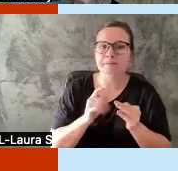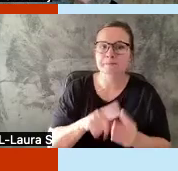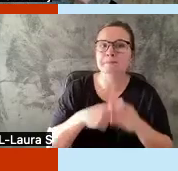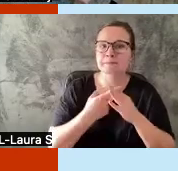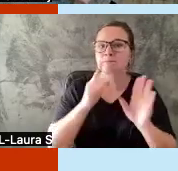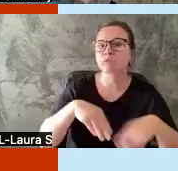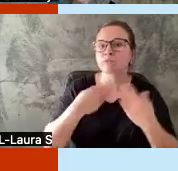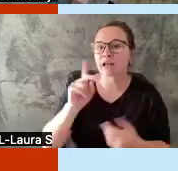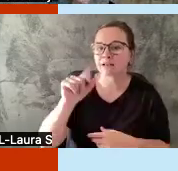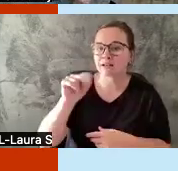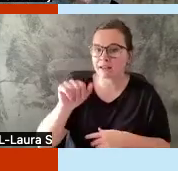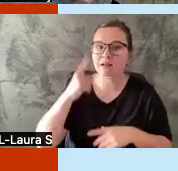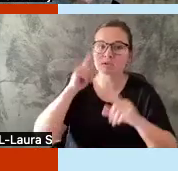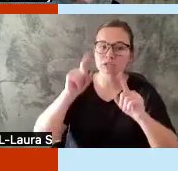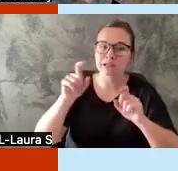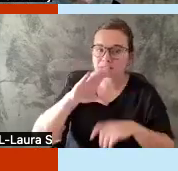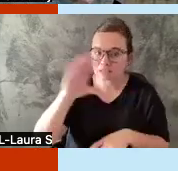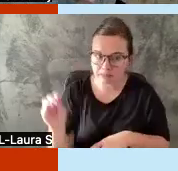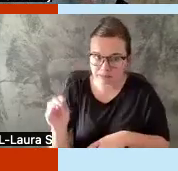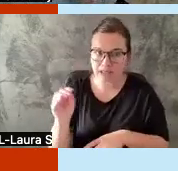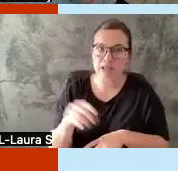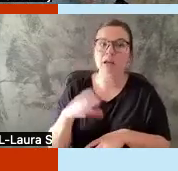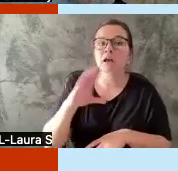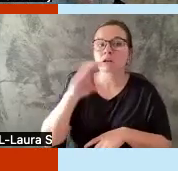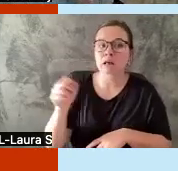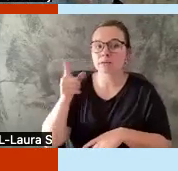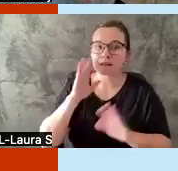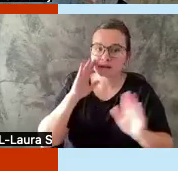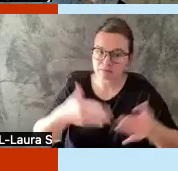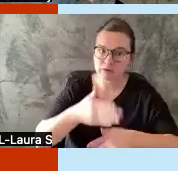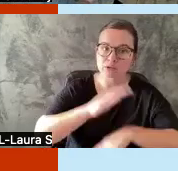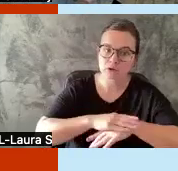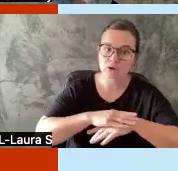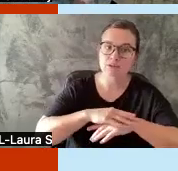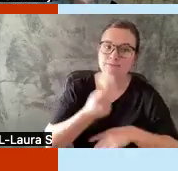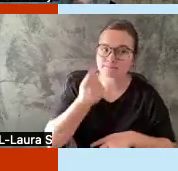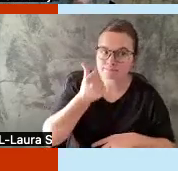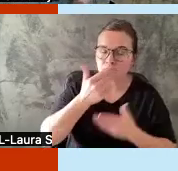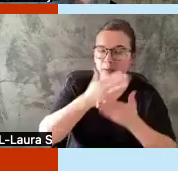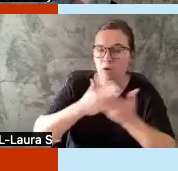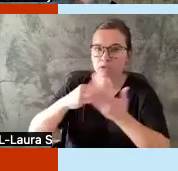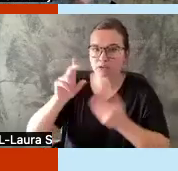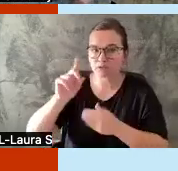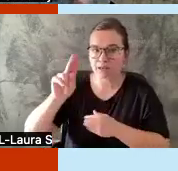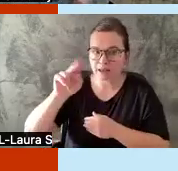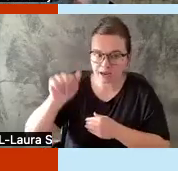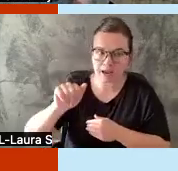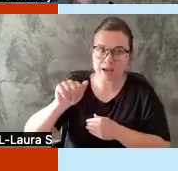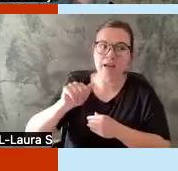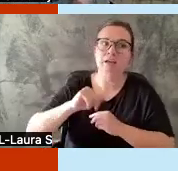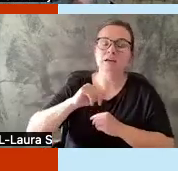a DNA sample to a testing company. A company zeroes in on tiny fractions of the DNA where